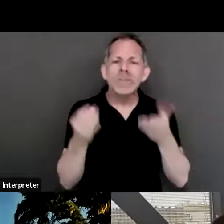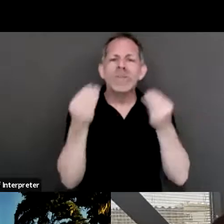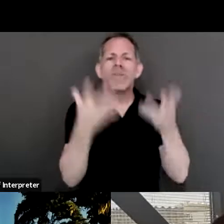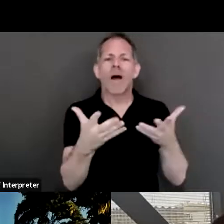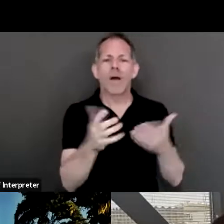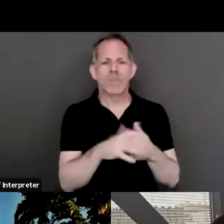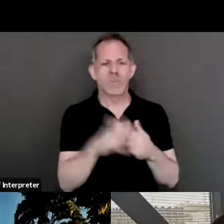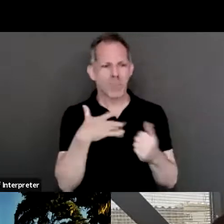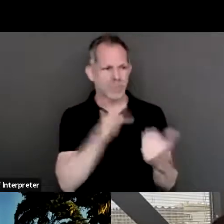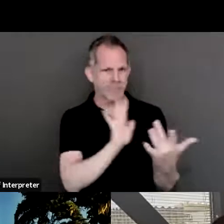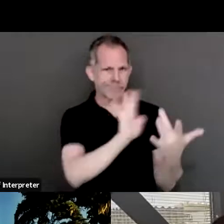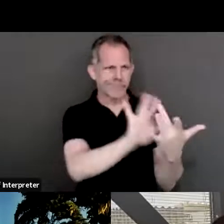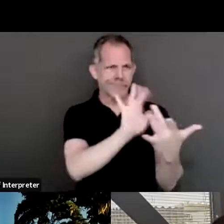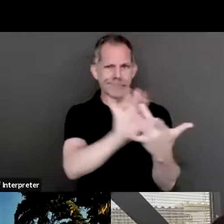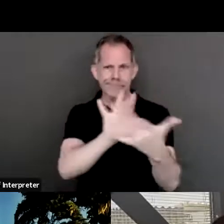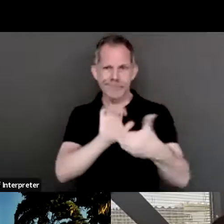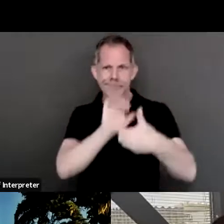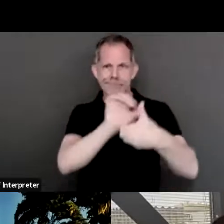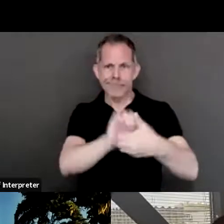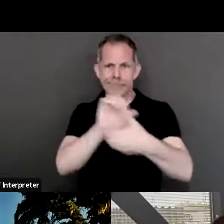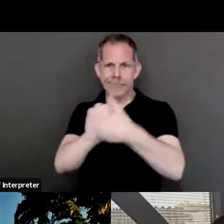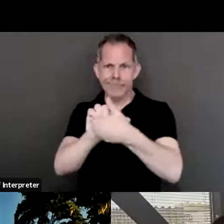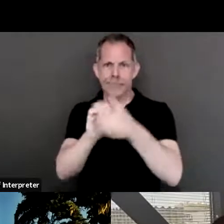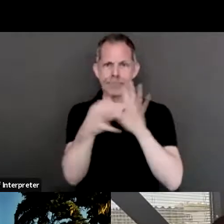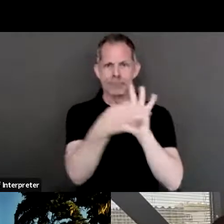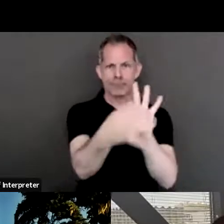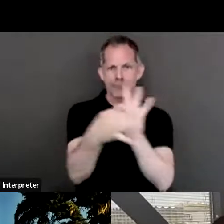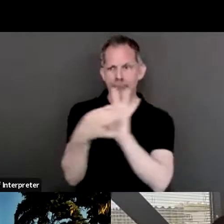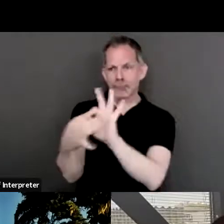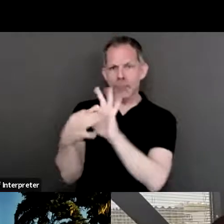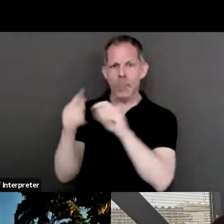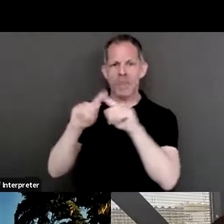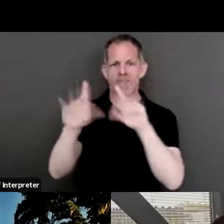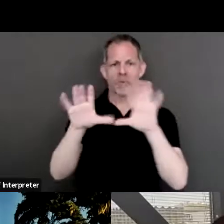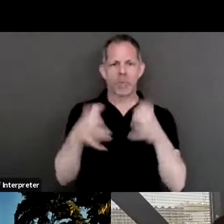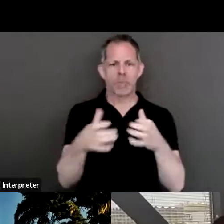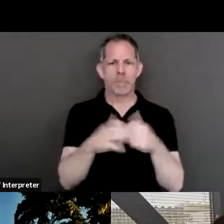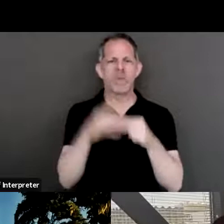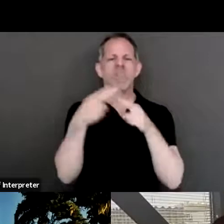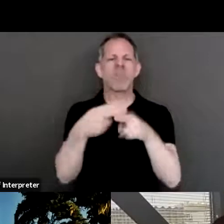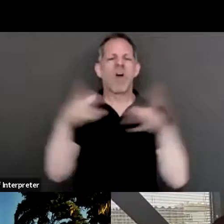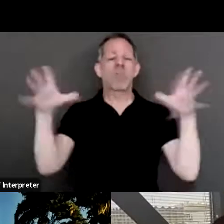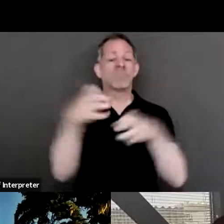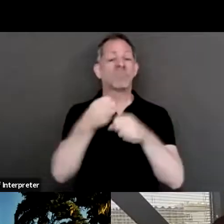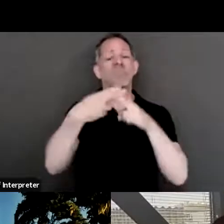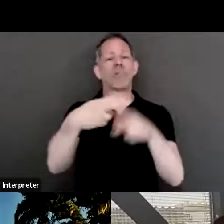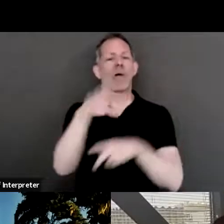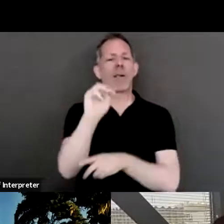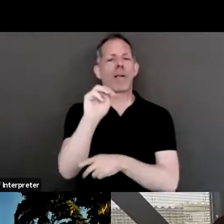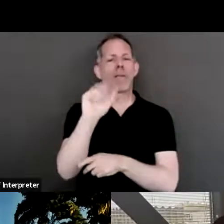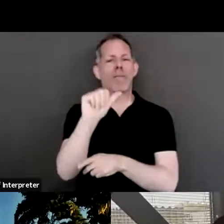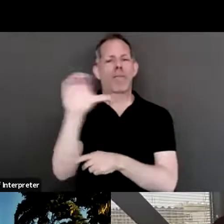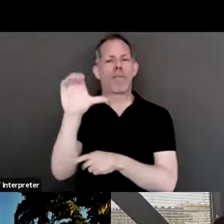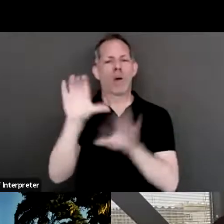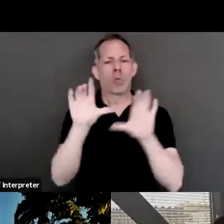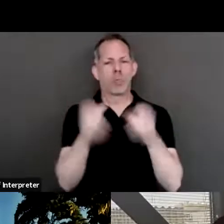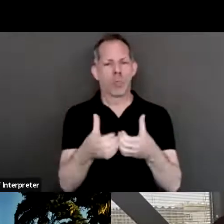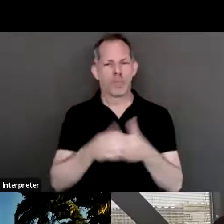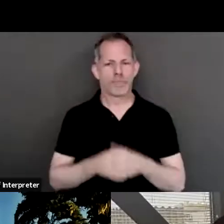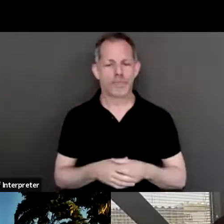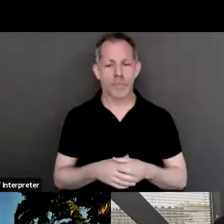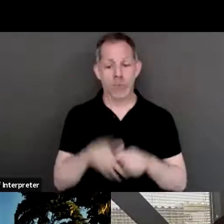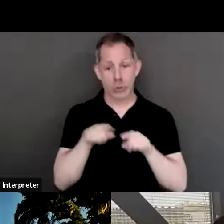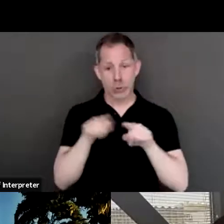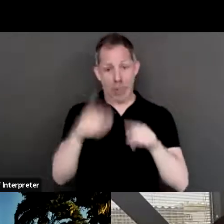you'll hear me refer to and others refer to as the MAC group. We've continued actually throughout the pandemic to keep that group